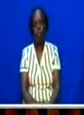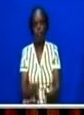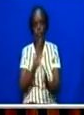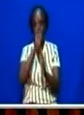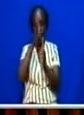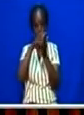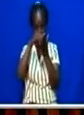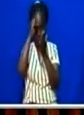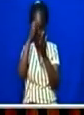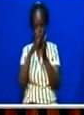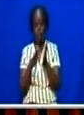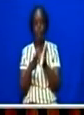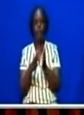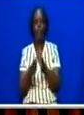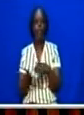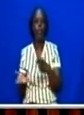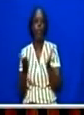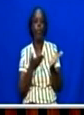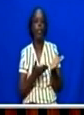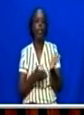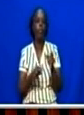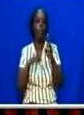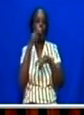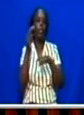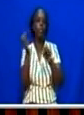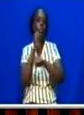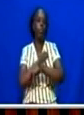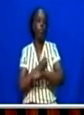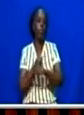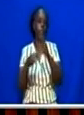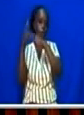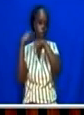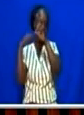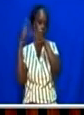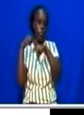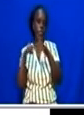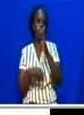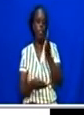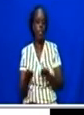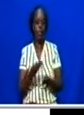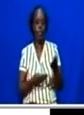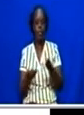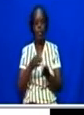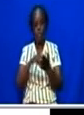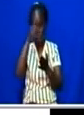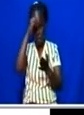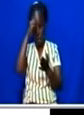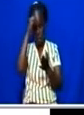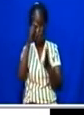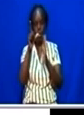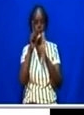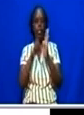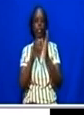Hello, Lana. Welcome to our secondary school revision in business studies, our